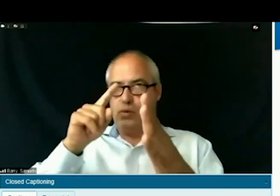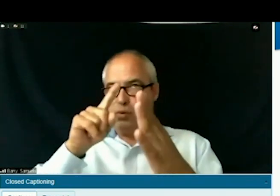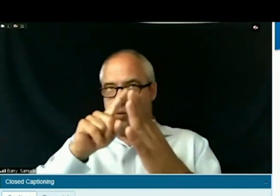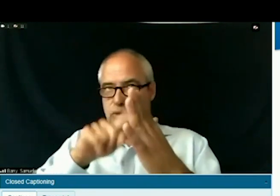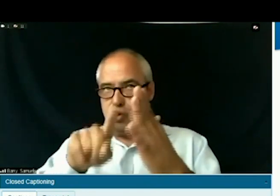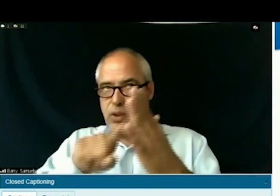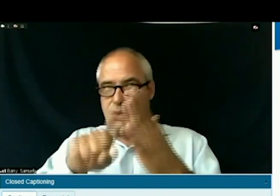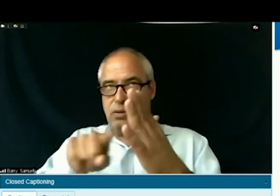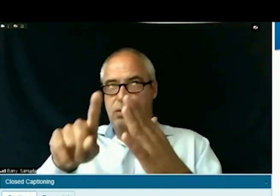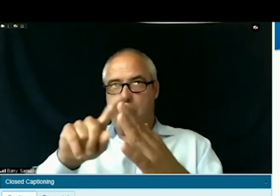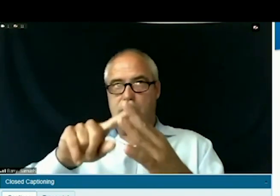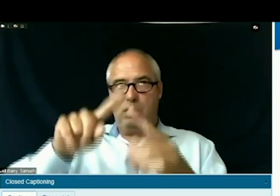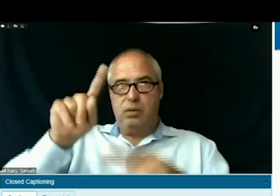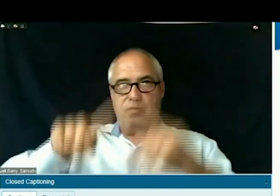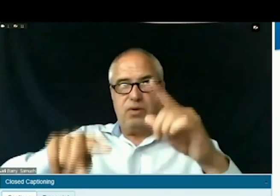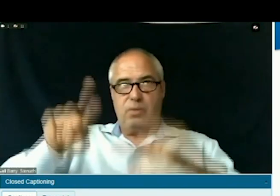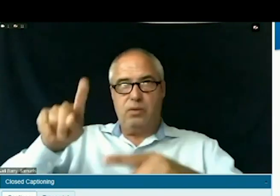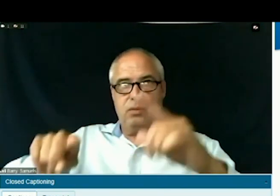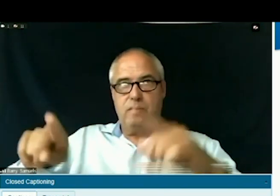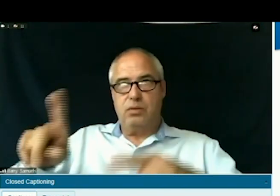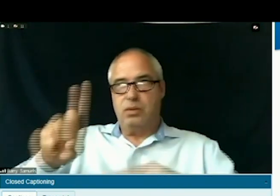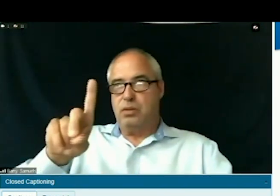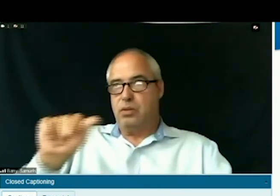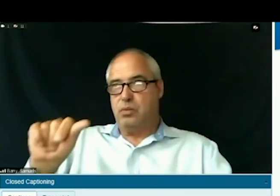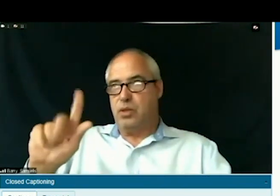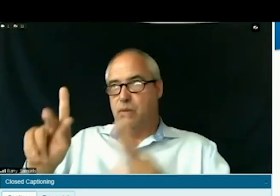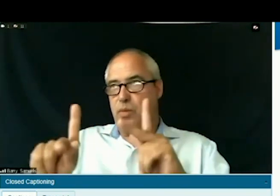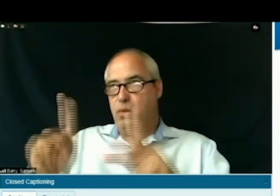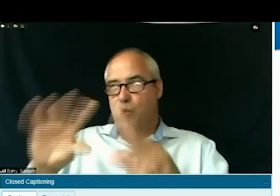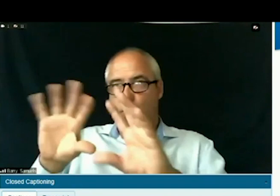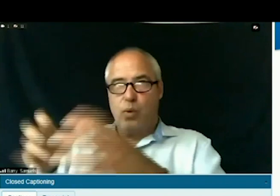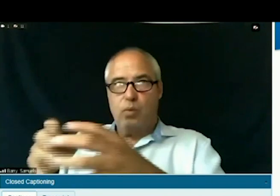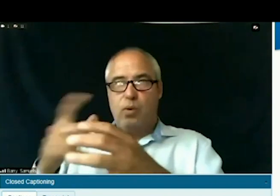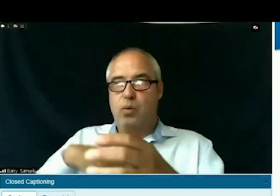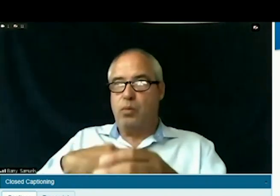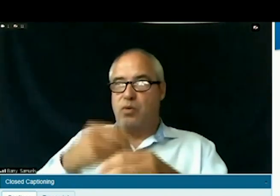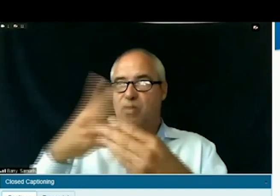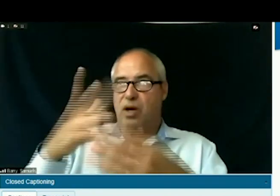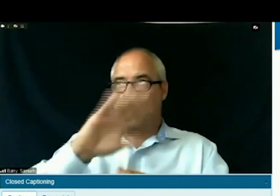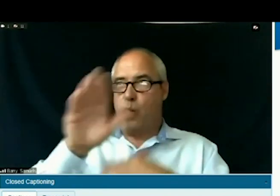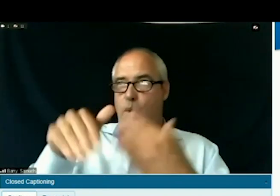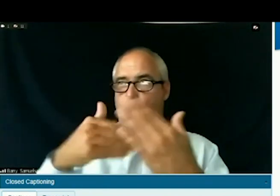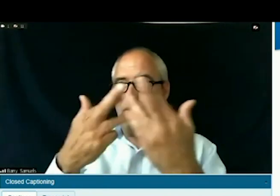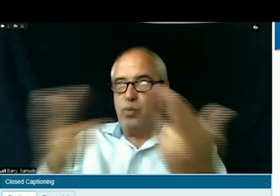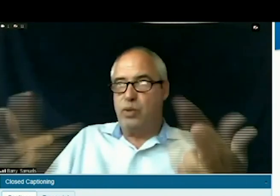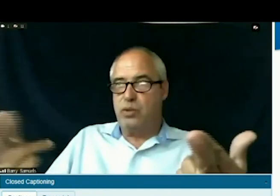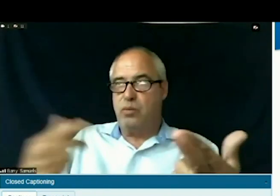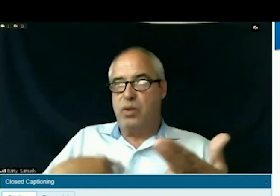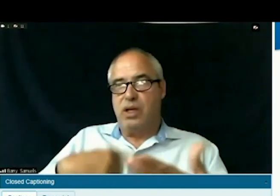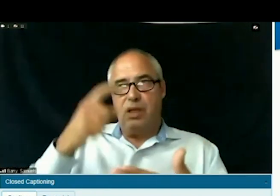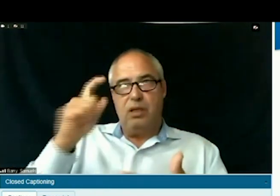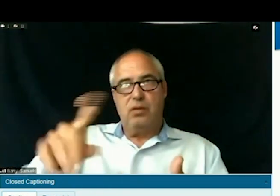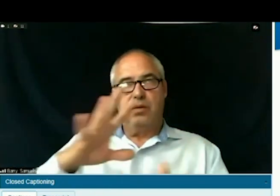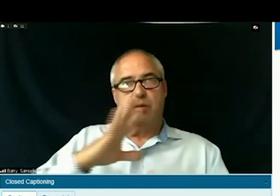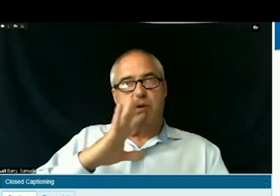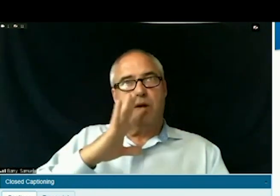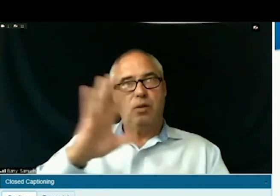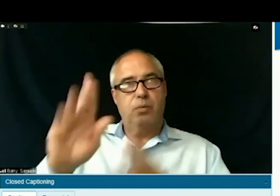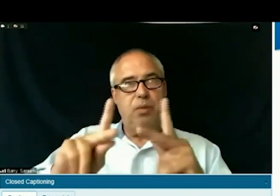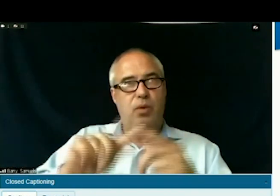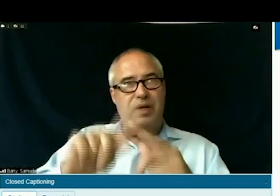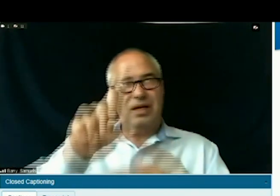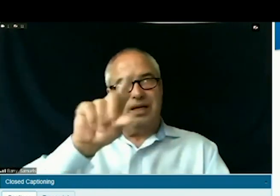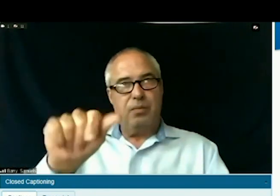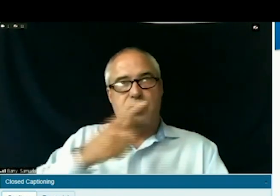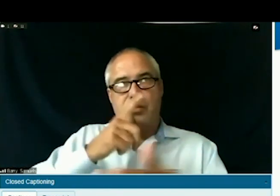for people with disabilities, we can do and provide resources all day long, but we have to be intentional. We have to talk to people with disabilities. We have to